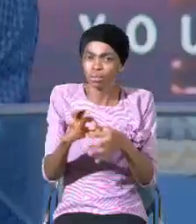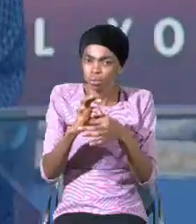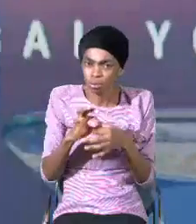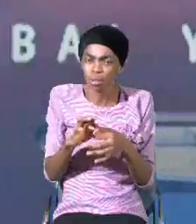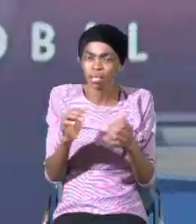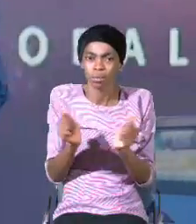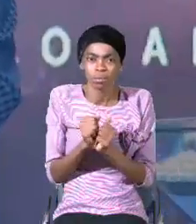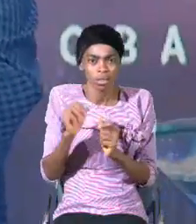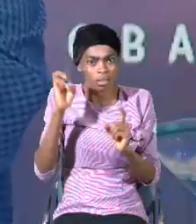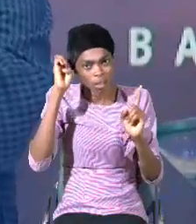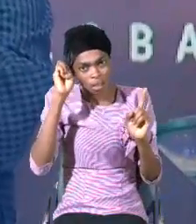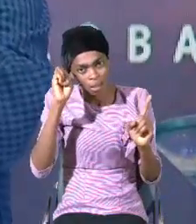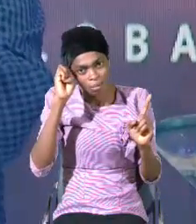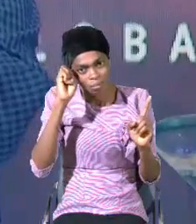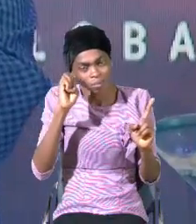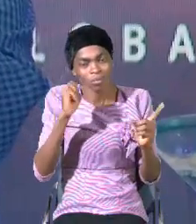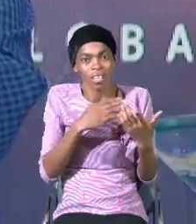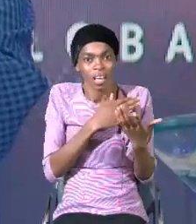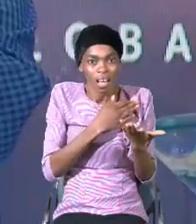him.